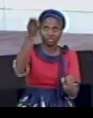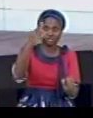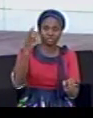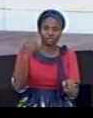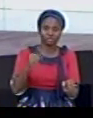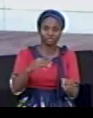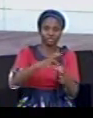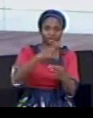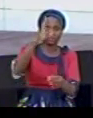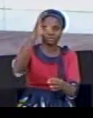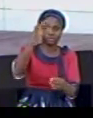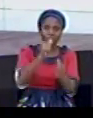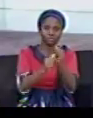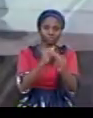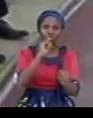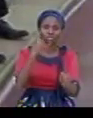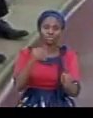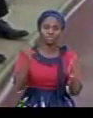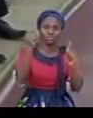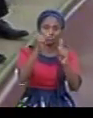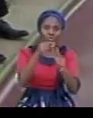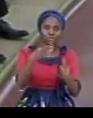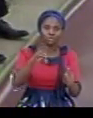God. You're free.